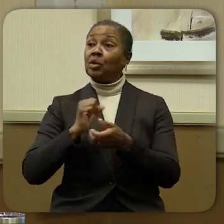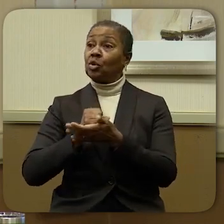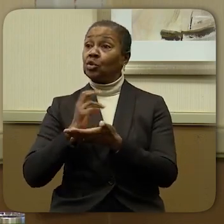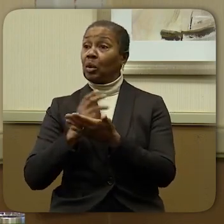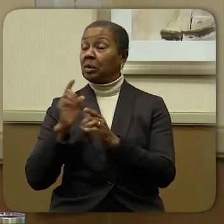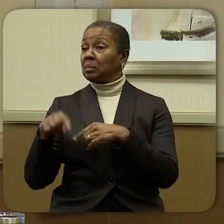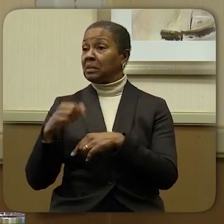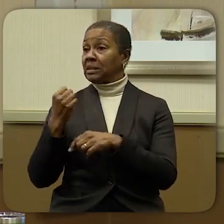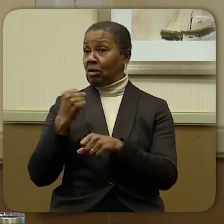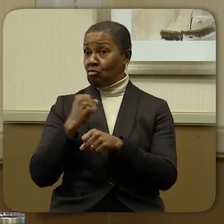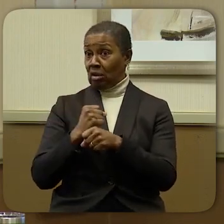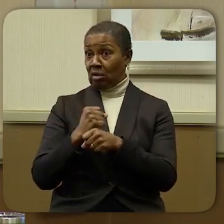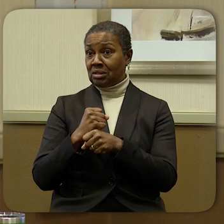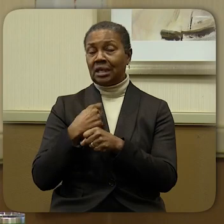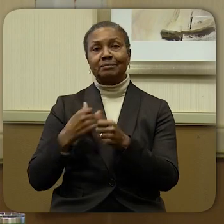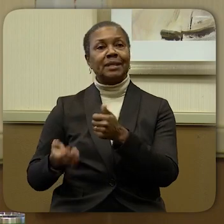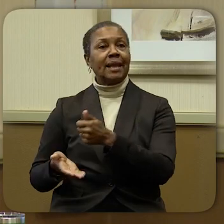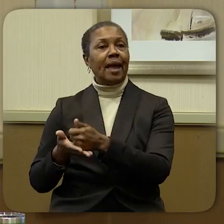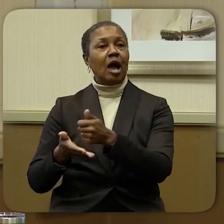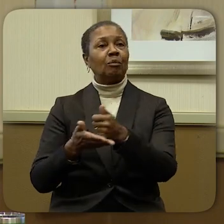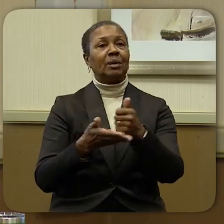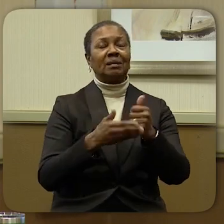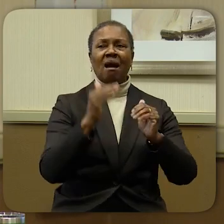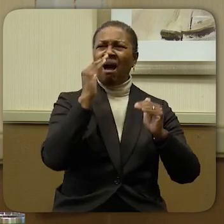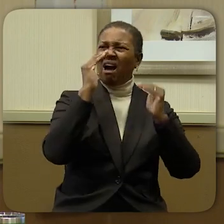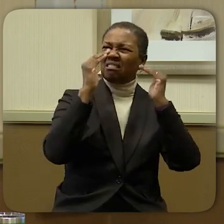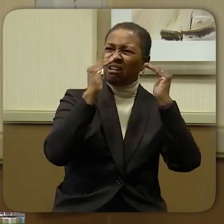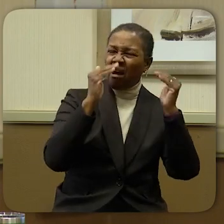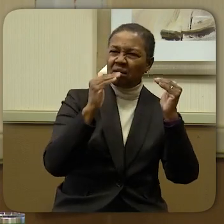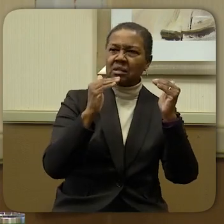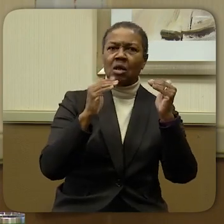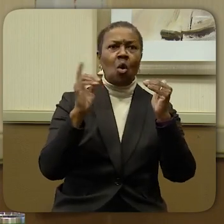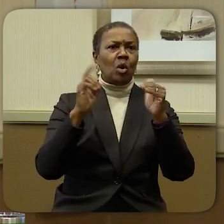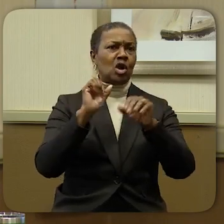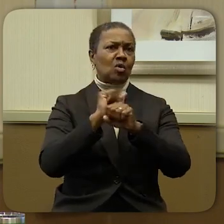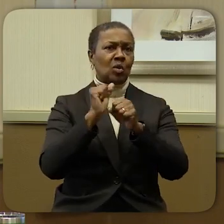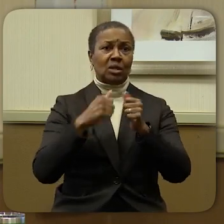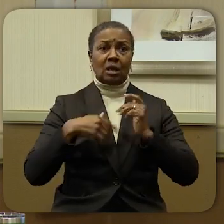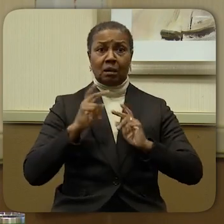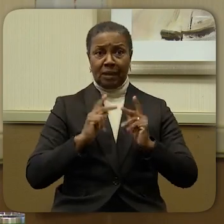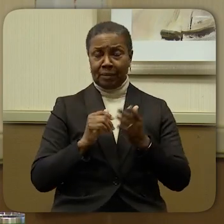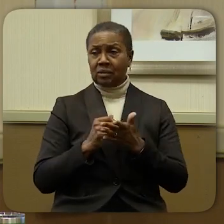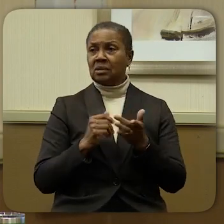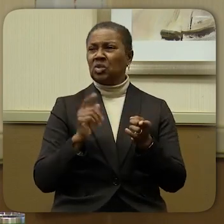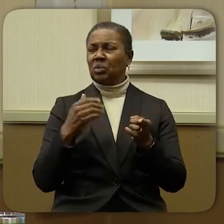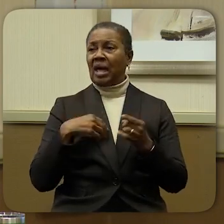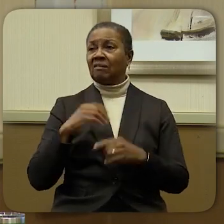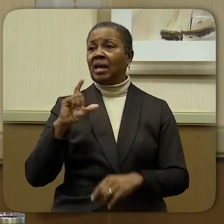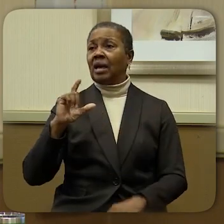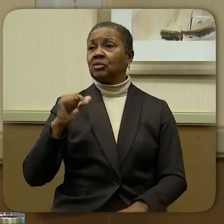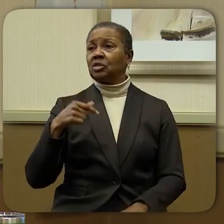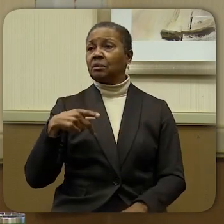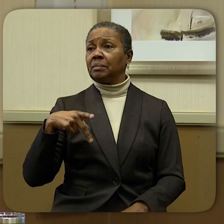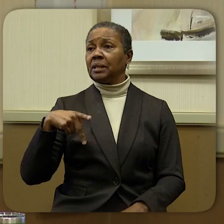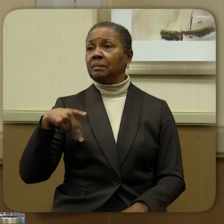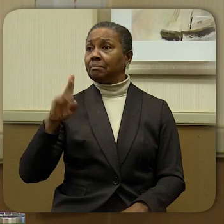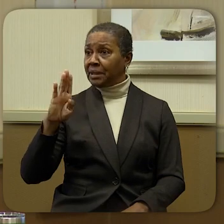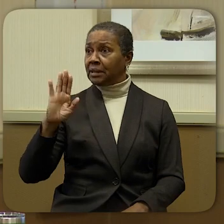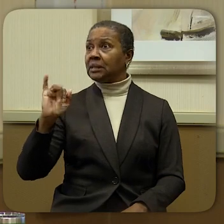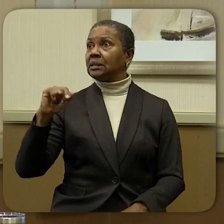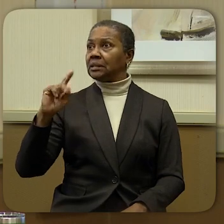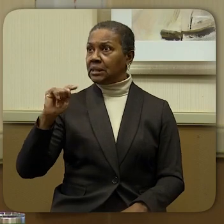the past decade has really been helping adults. Wherever you work with young people, there's going to be LGBTQ youth.